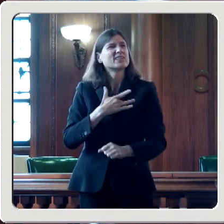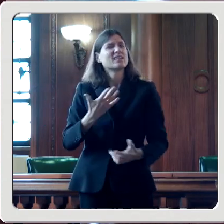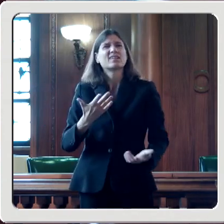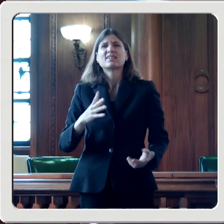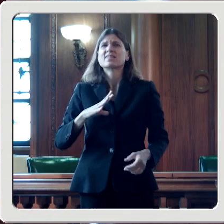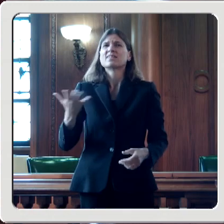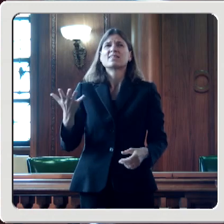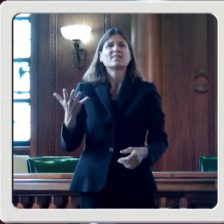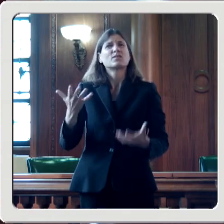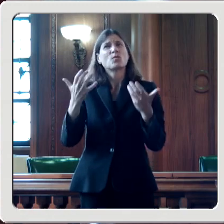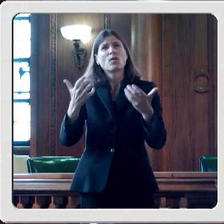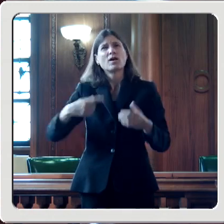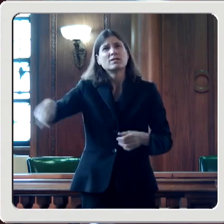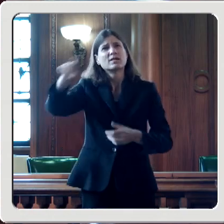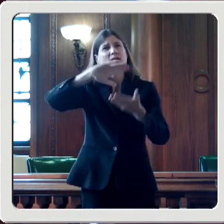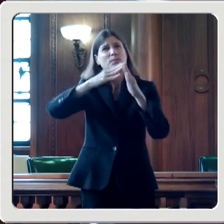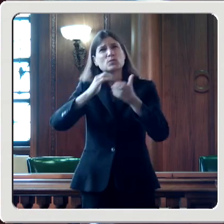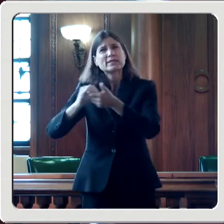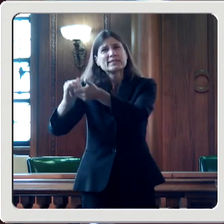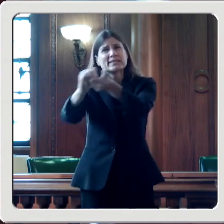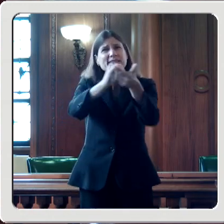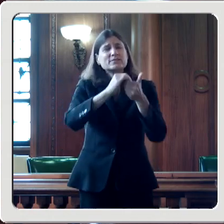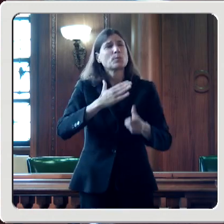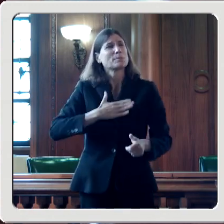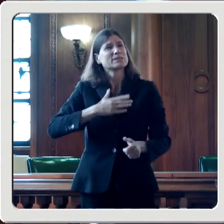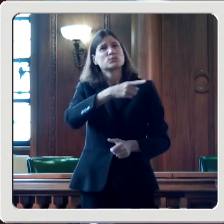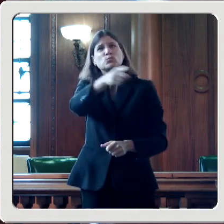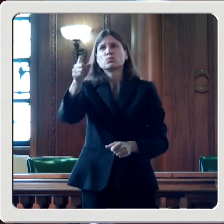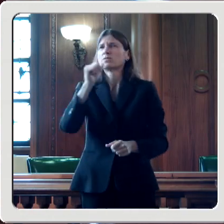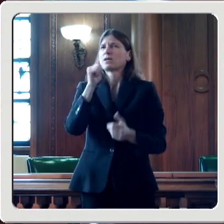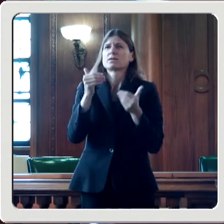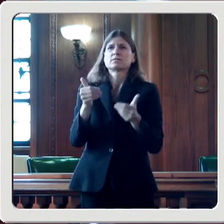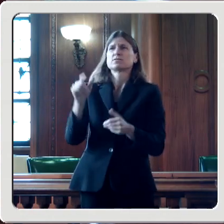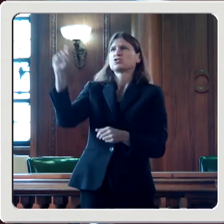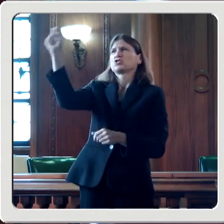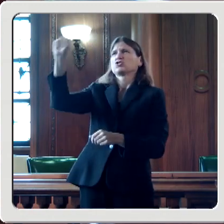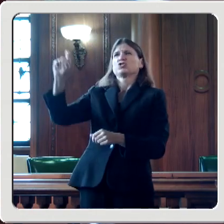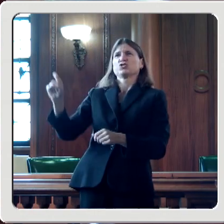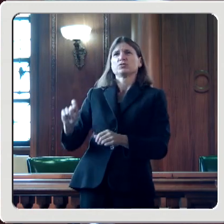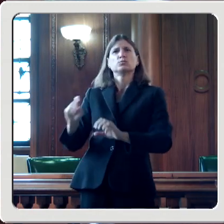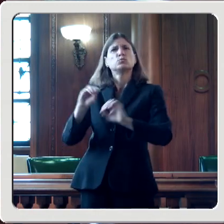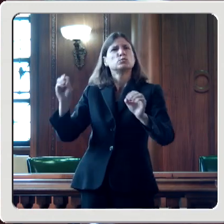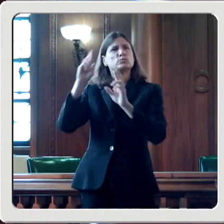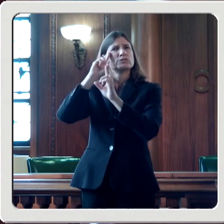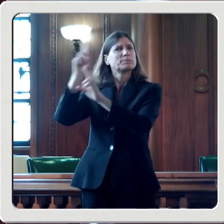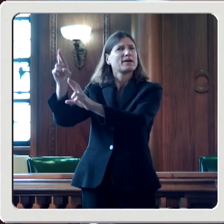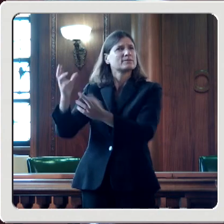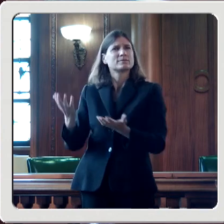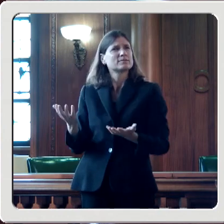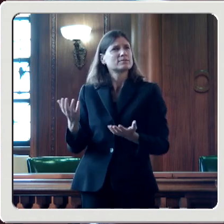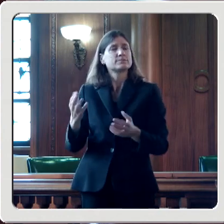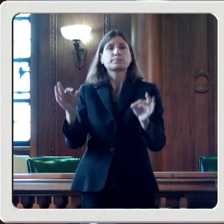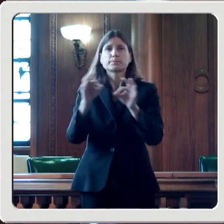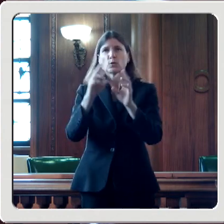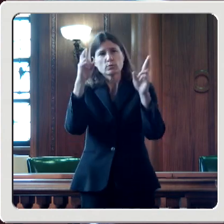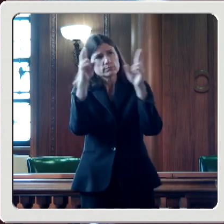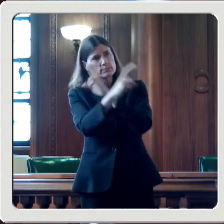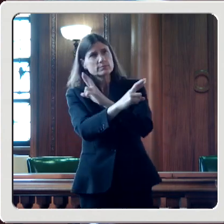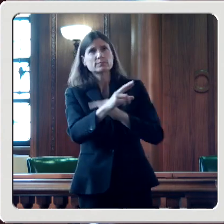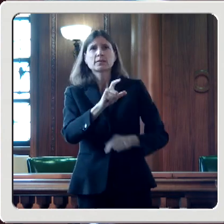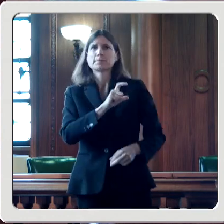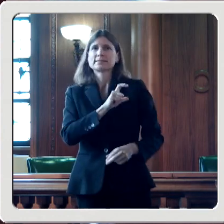unite and work together and better understand and mutual respect, and then we have an individual and/or